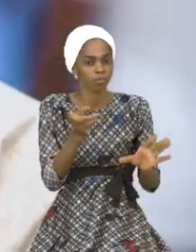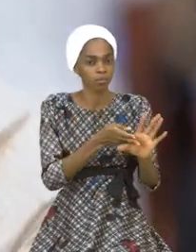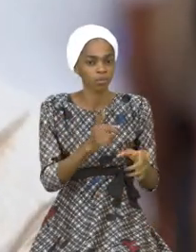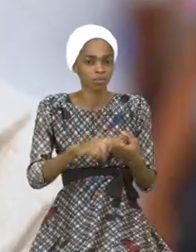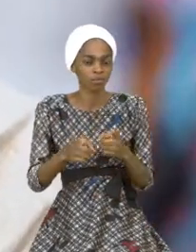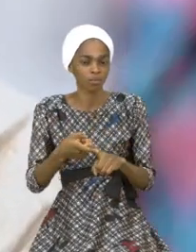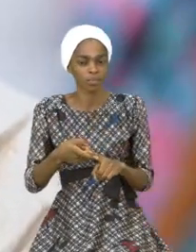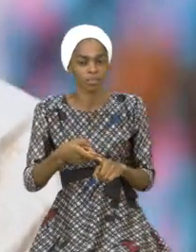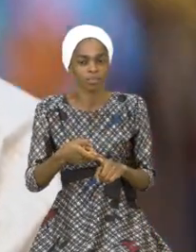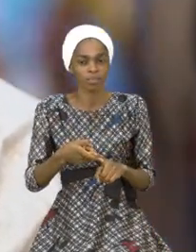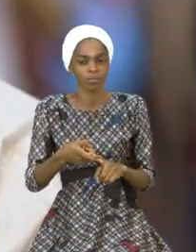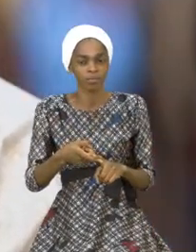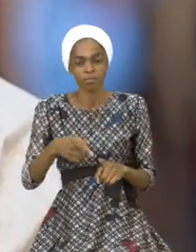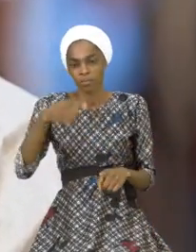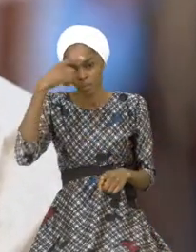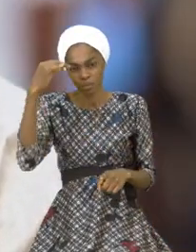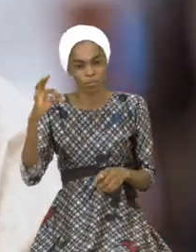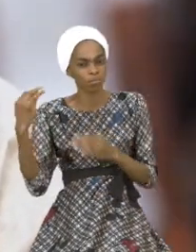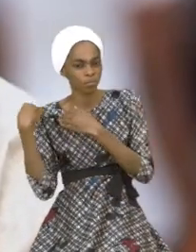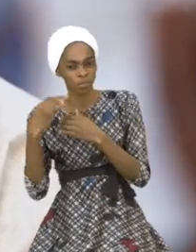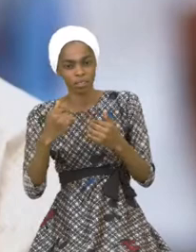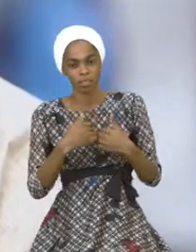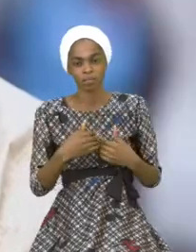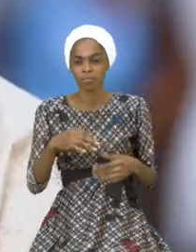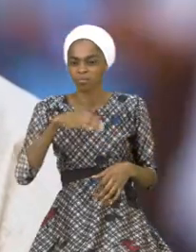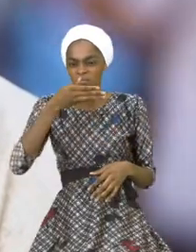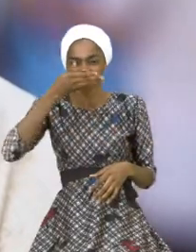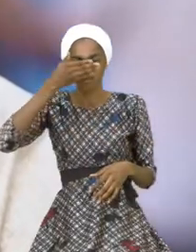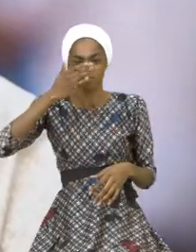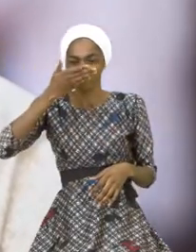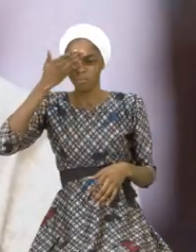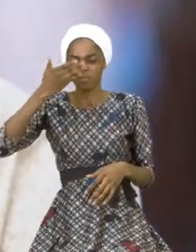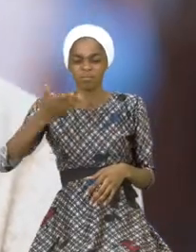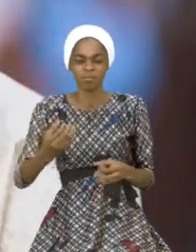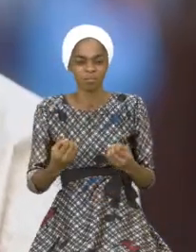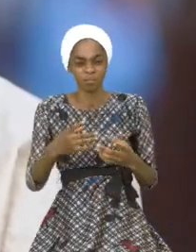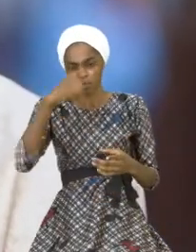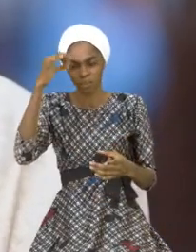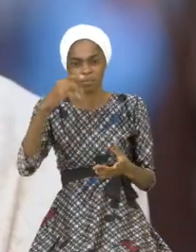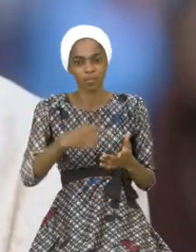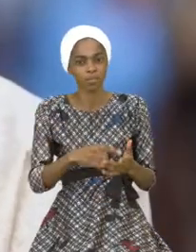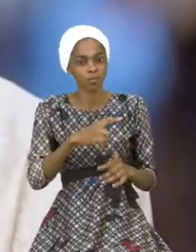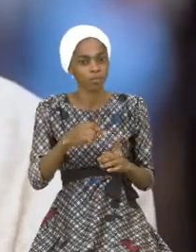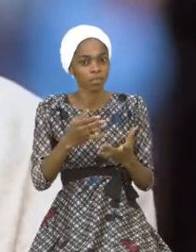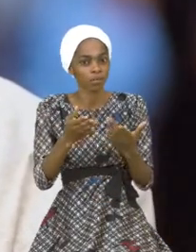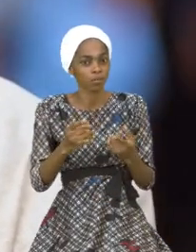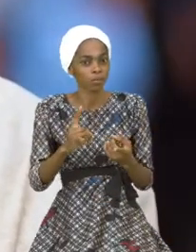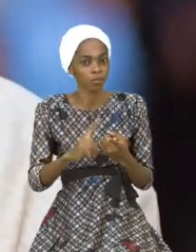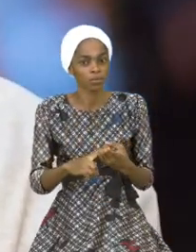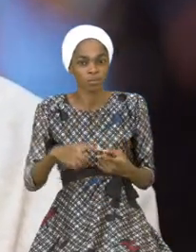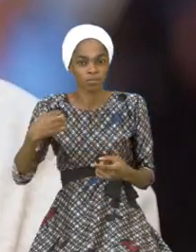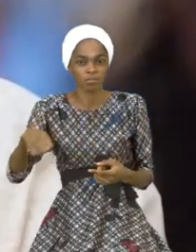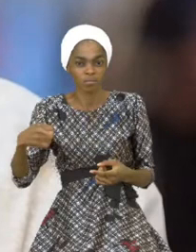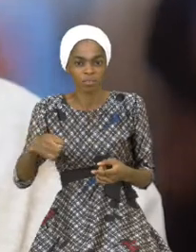carried. I smell a lot because of this constant urine. The moment I want to urinate, and I don't have